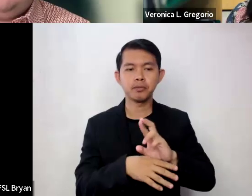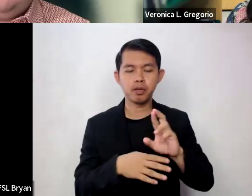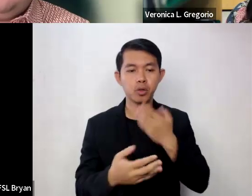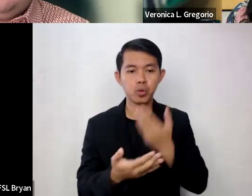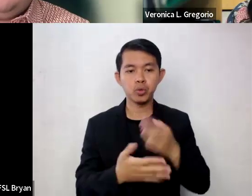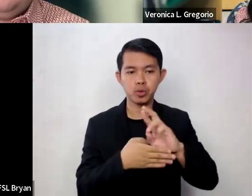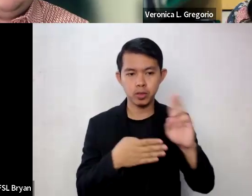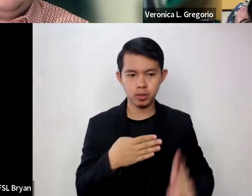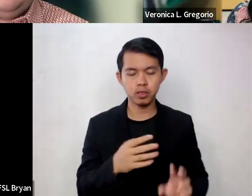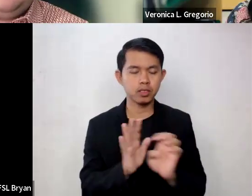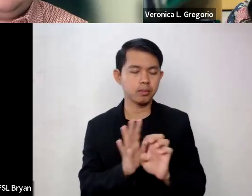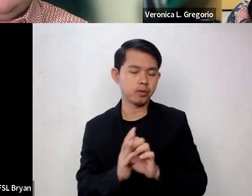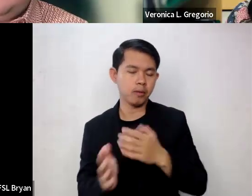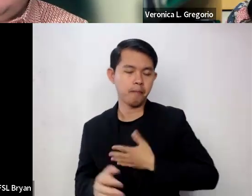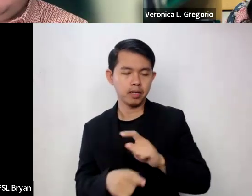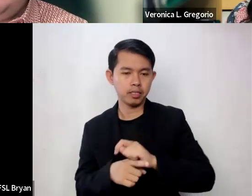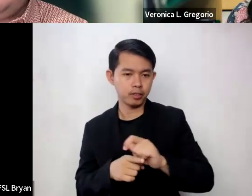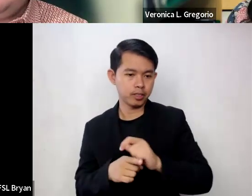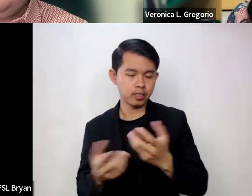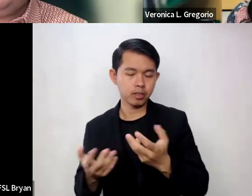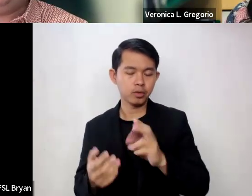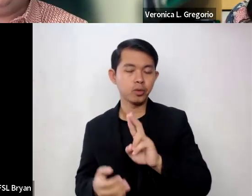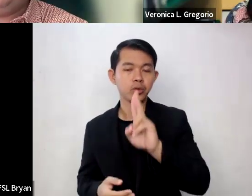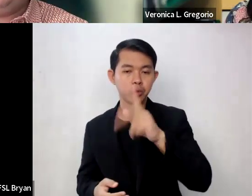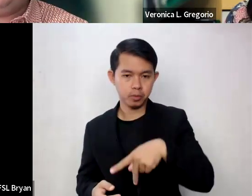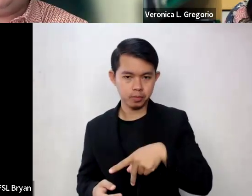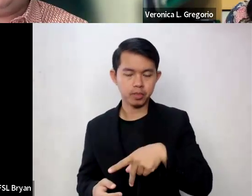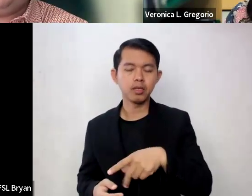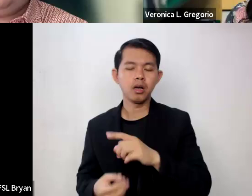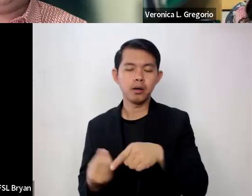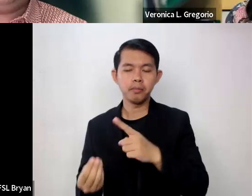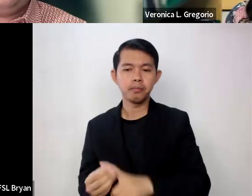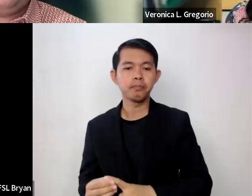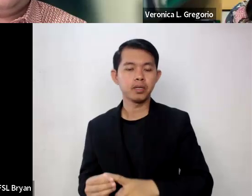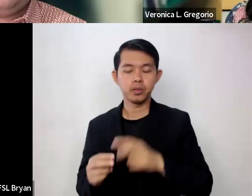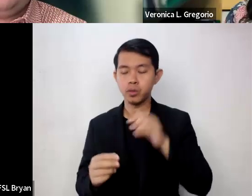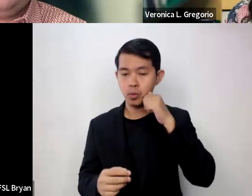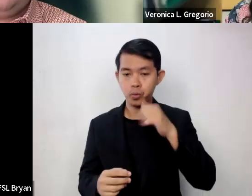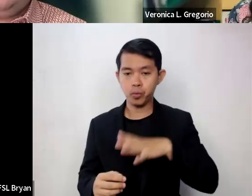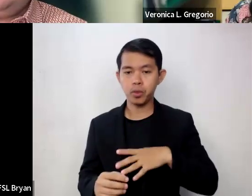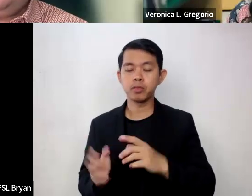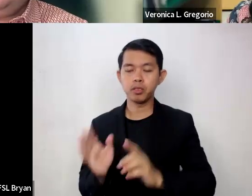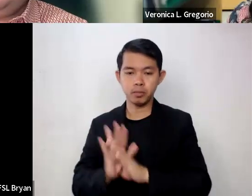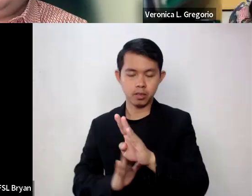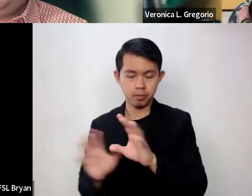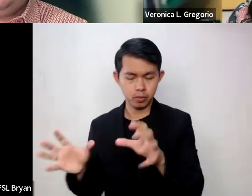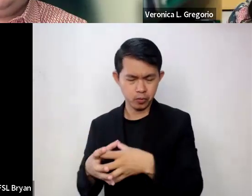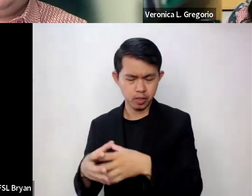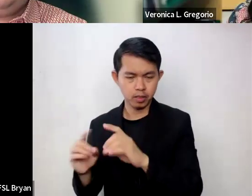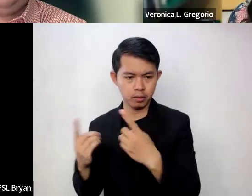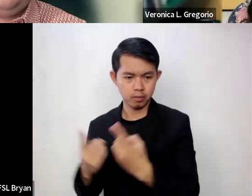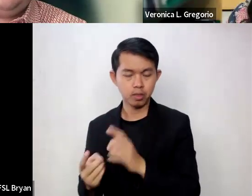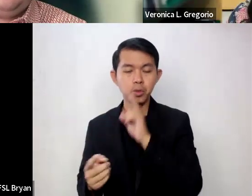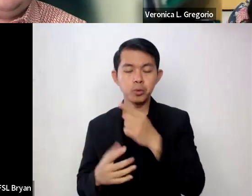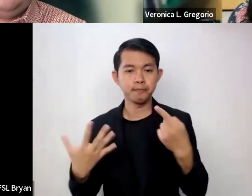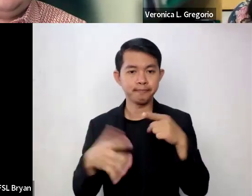yung my training in UP Diliman sa Women and Development Department, talagang inclusive,